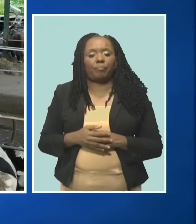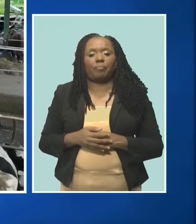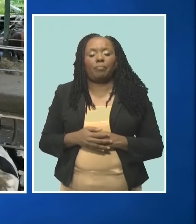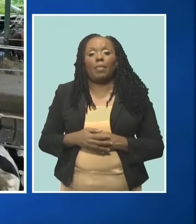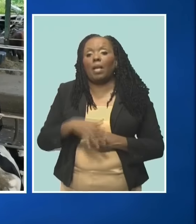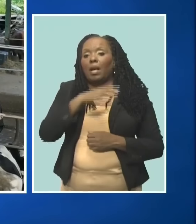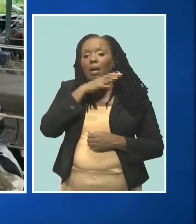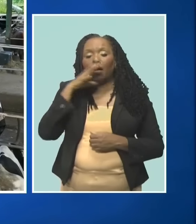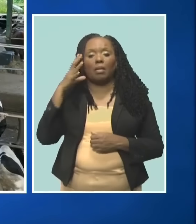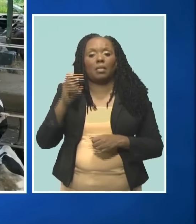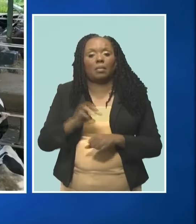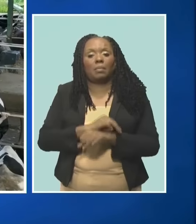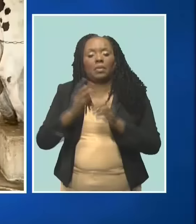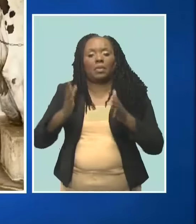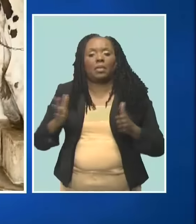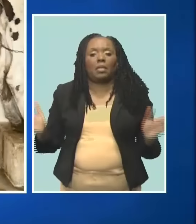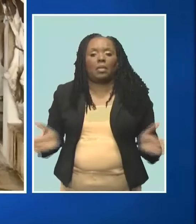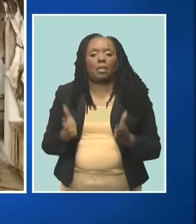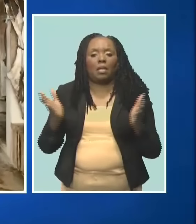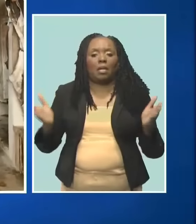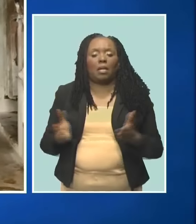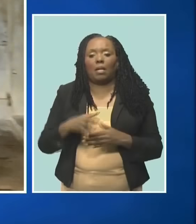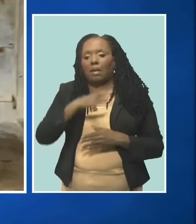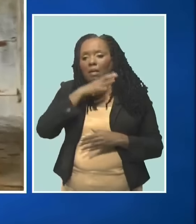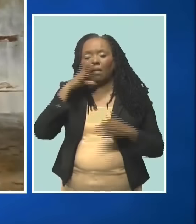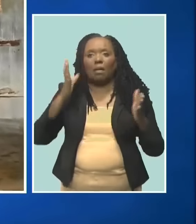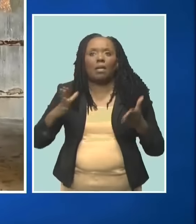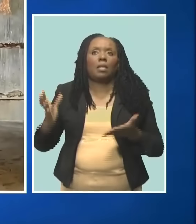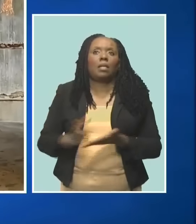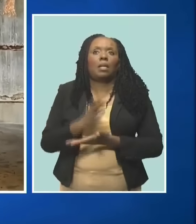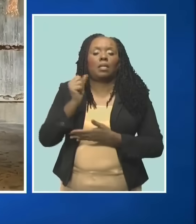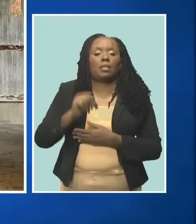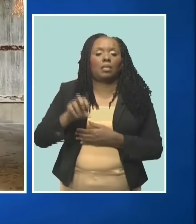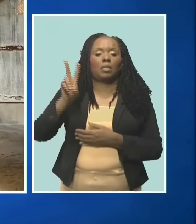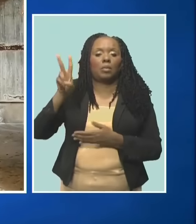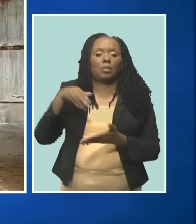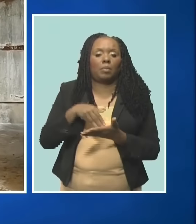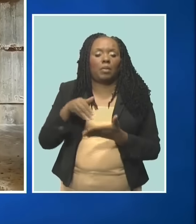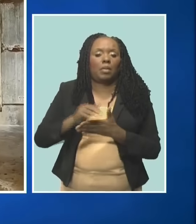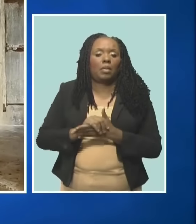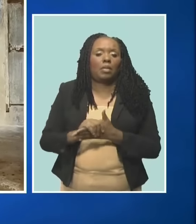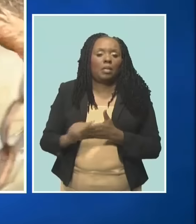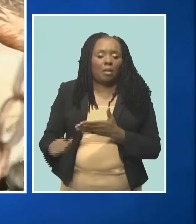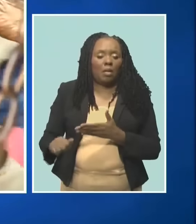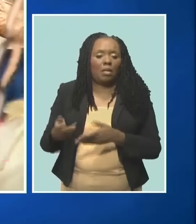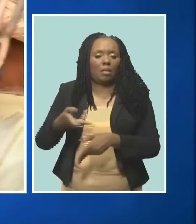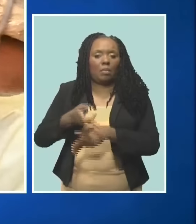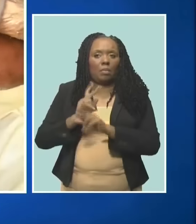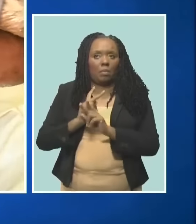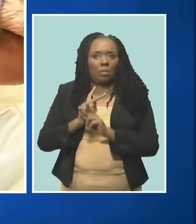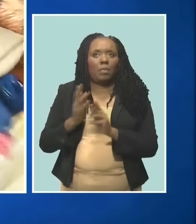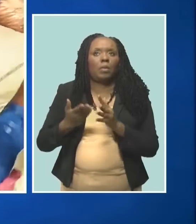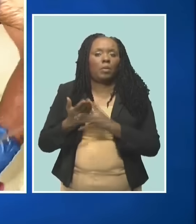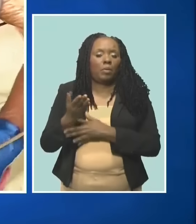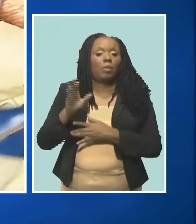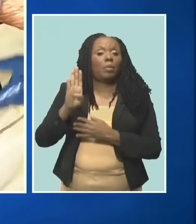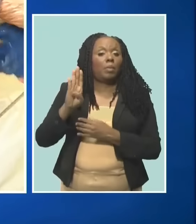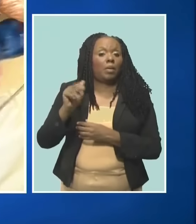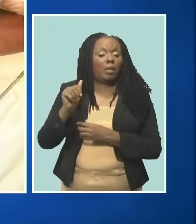Minister Indarwir encouraged farmers to take advantage of a $2 million revolving loan fund being facilitated through the